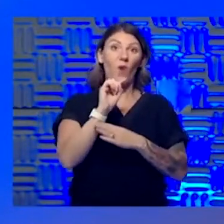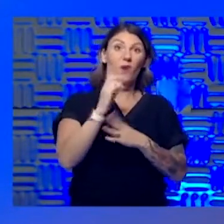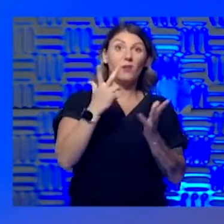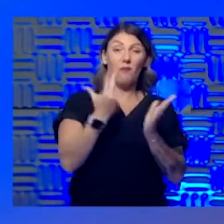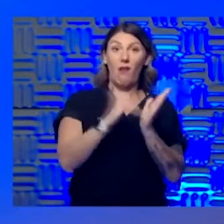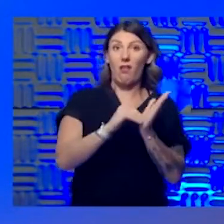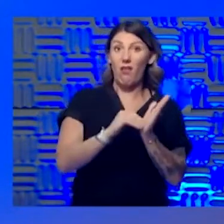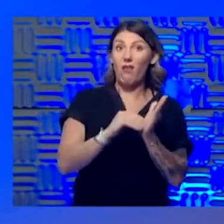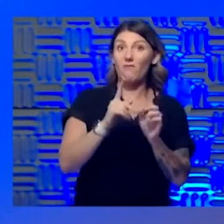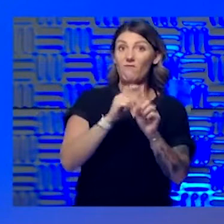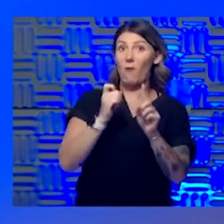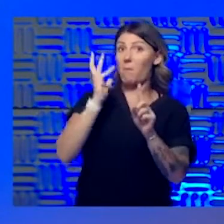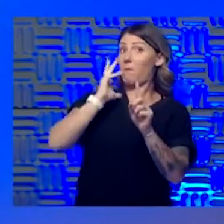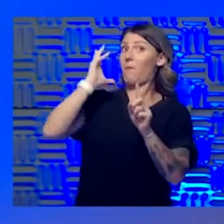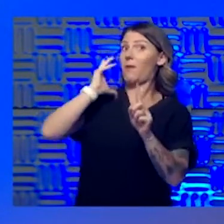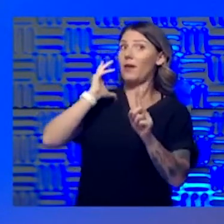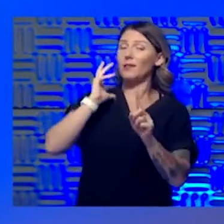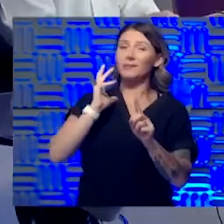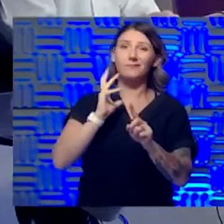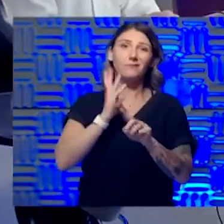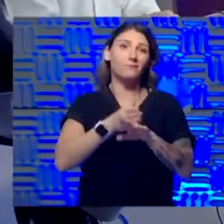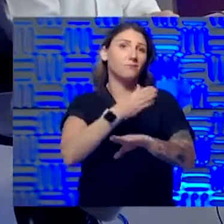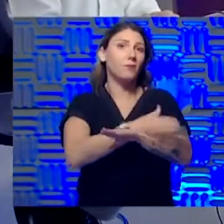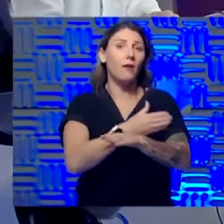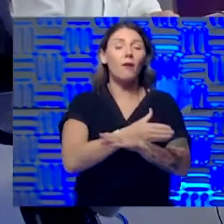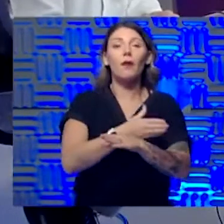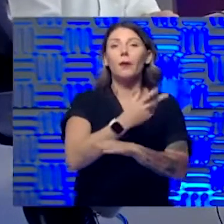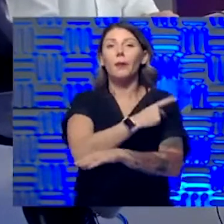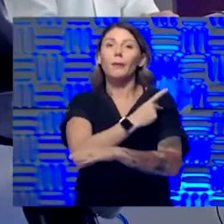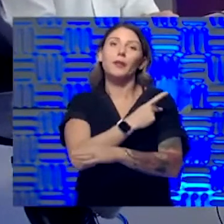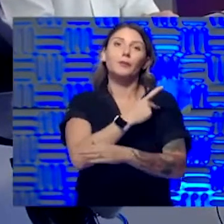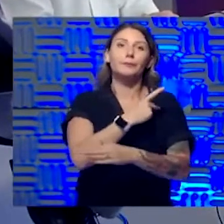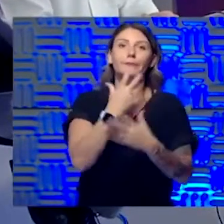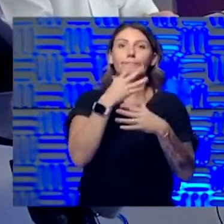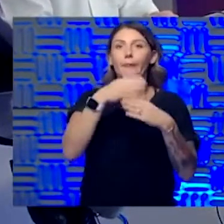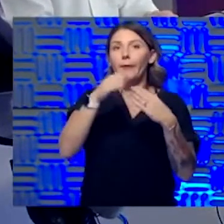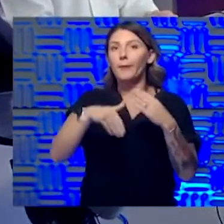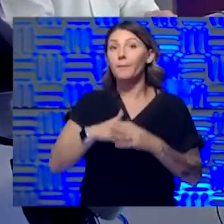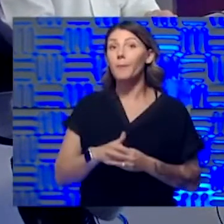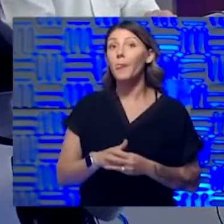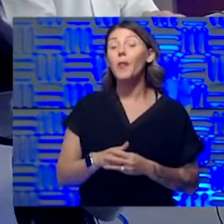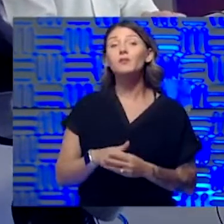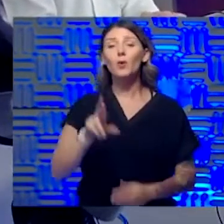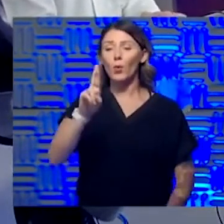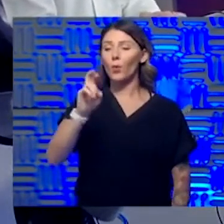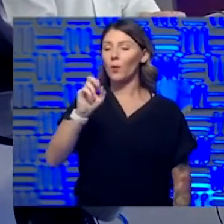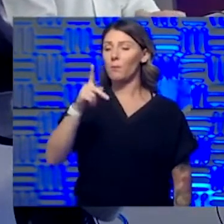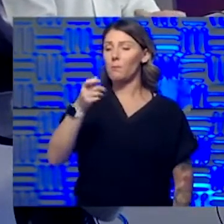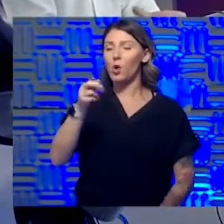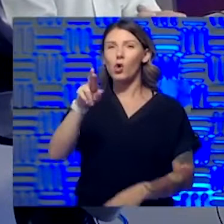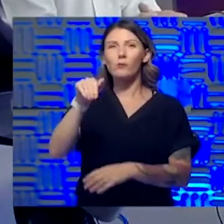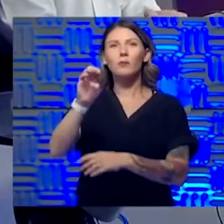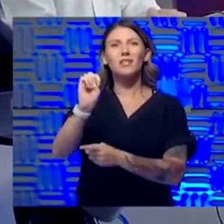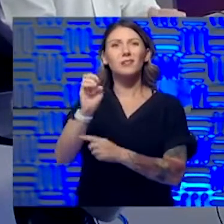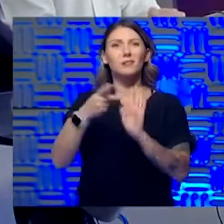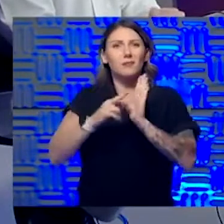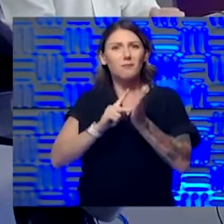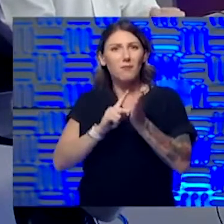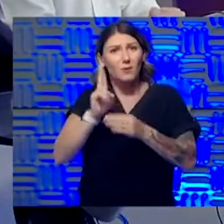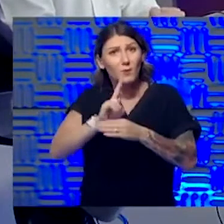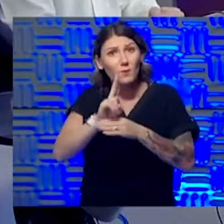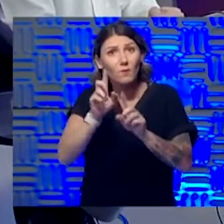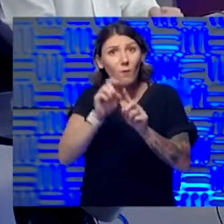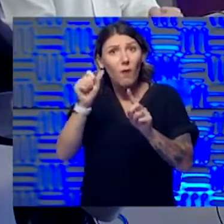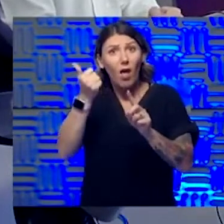help improve patient outcomes. Thinking about repurposing drugs, Roy, is something that the cancer program, and I know you've had a